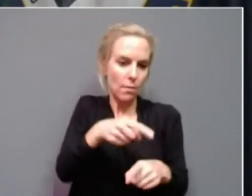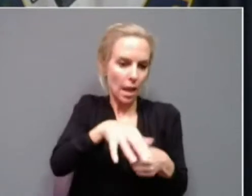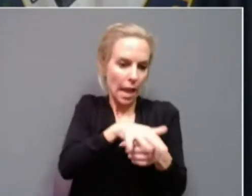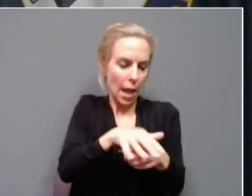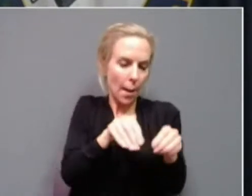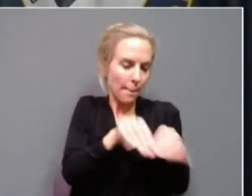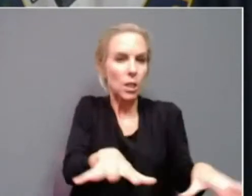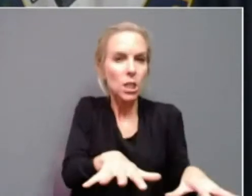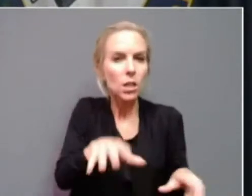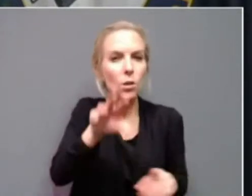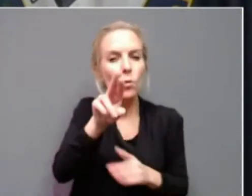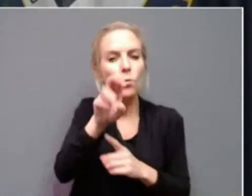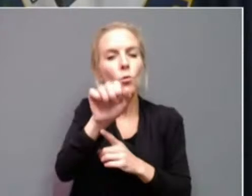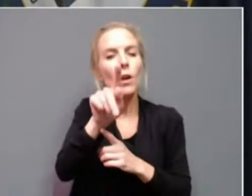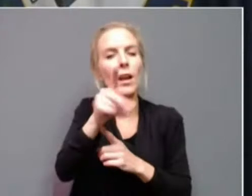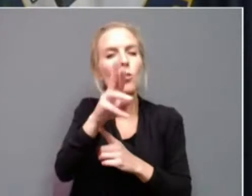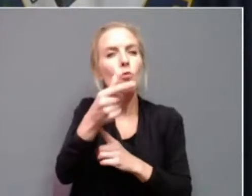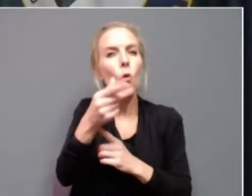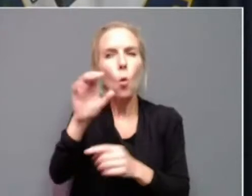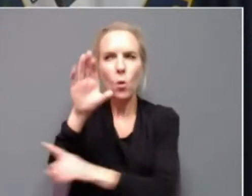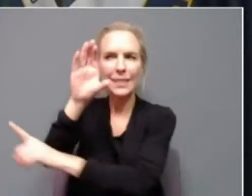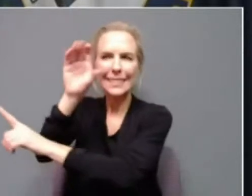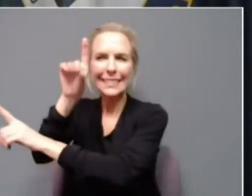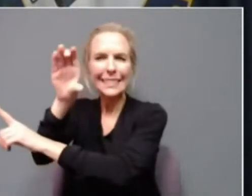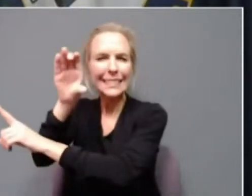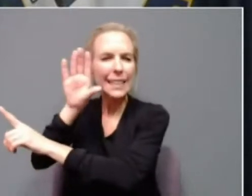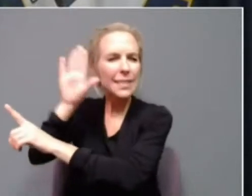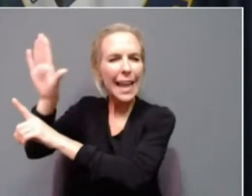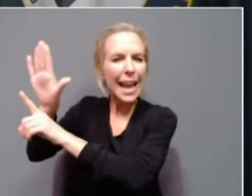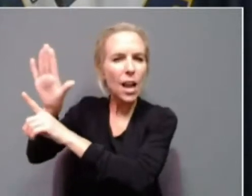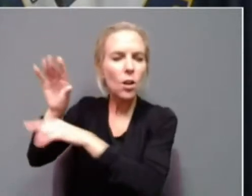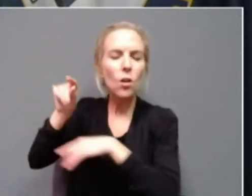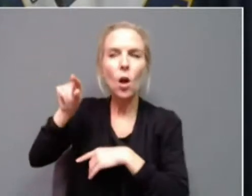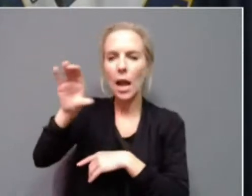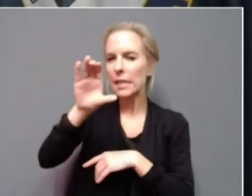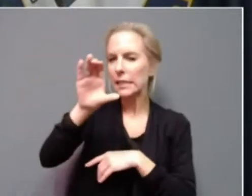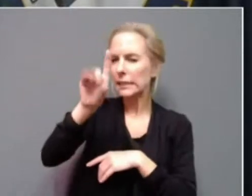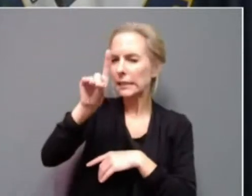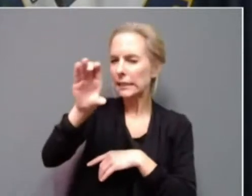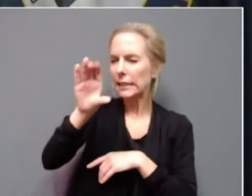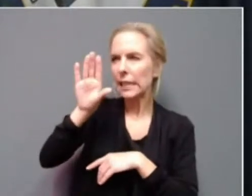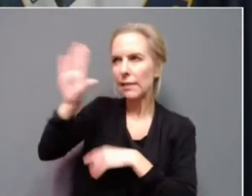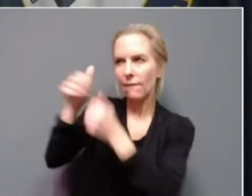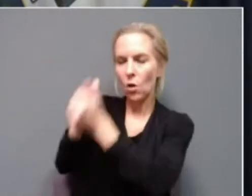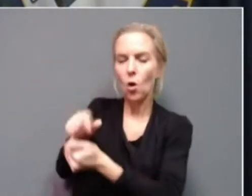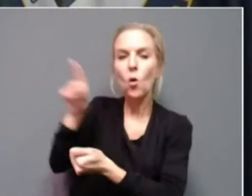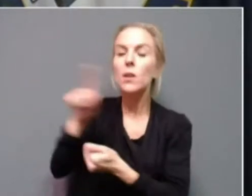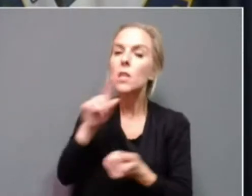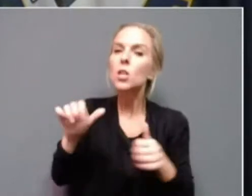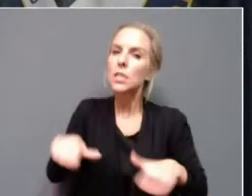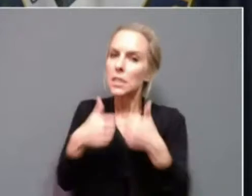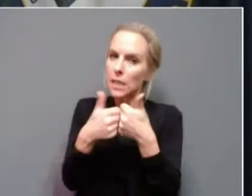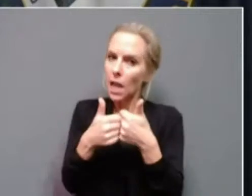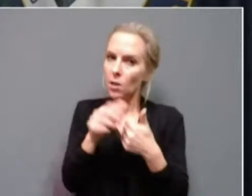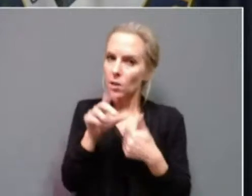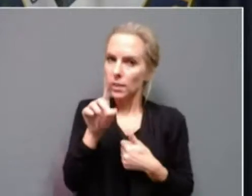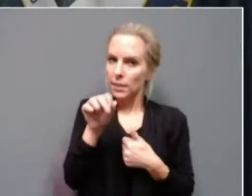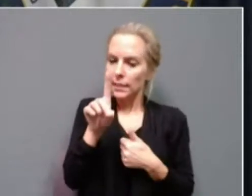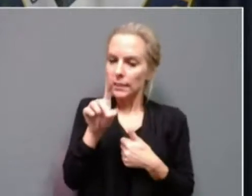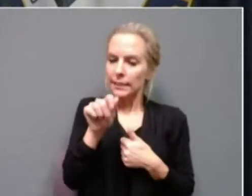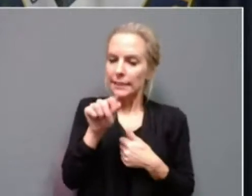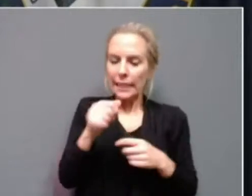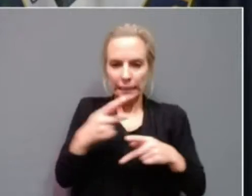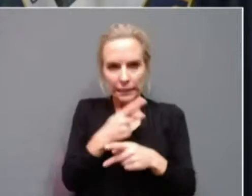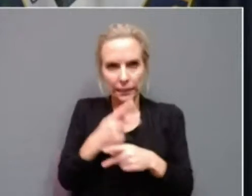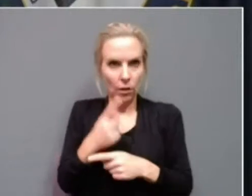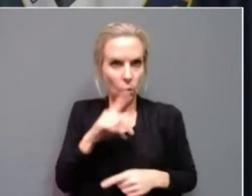So I would look at the CDC breakthrough generally, but there is a challenge with the data on breakthrough cases. First of